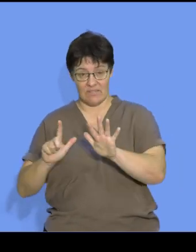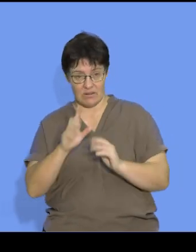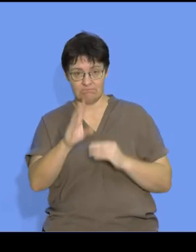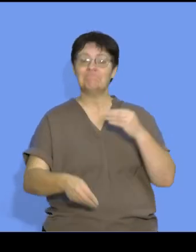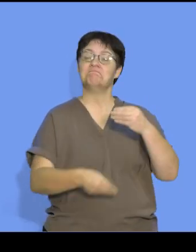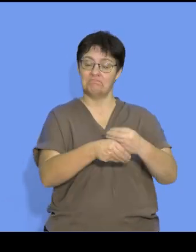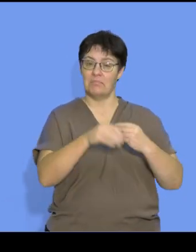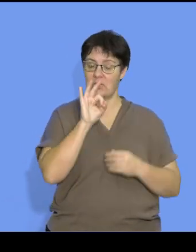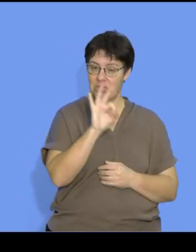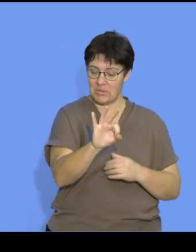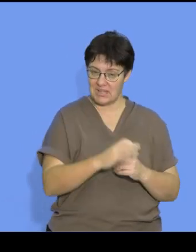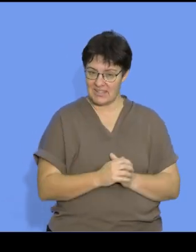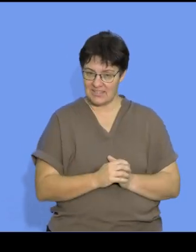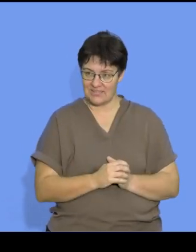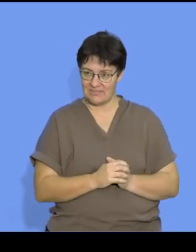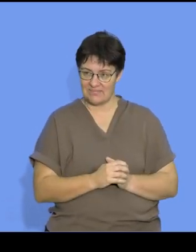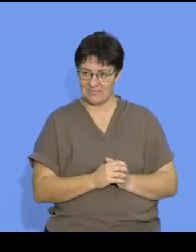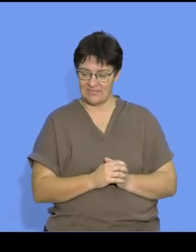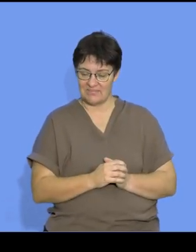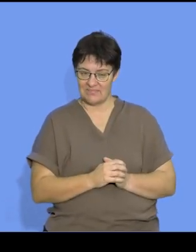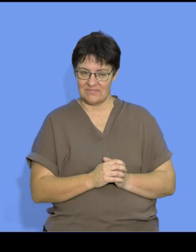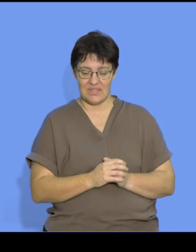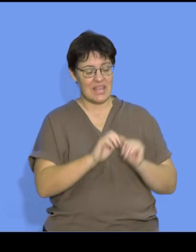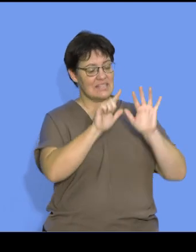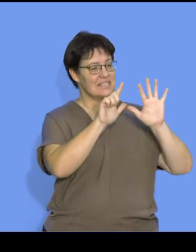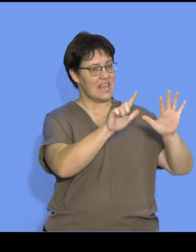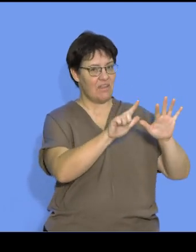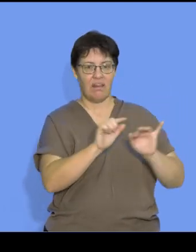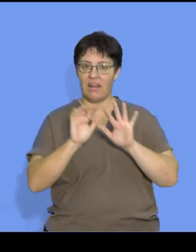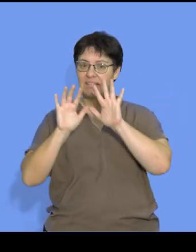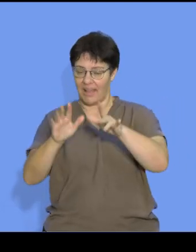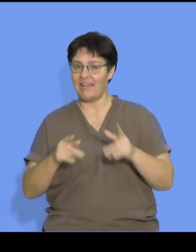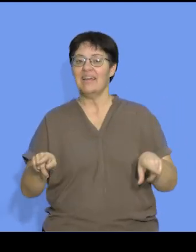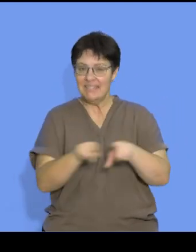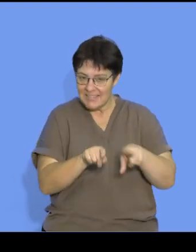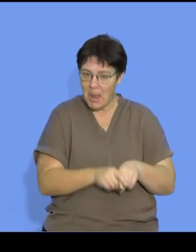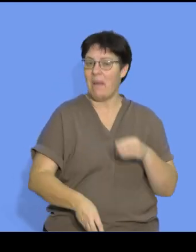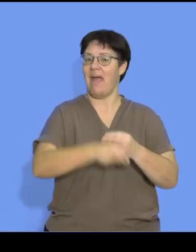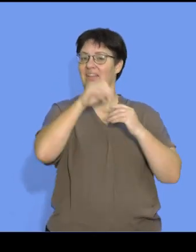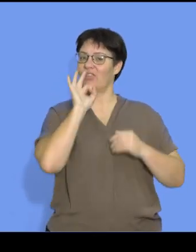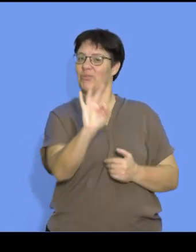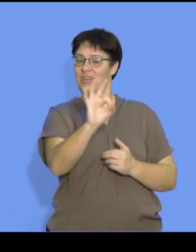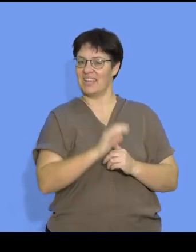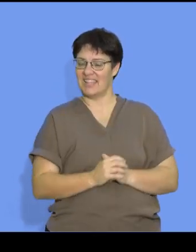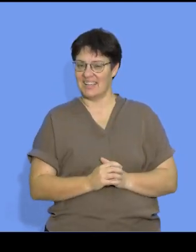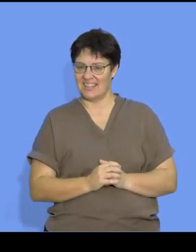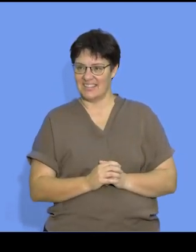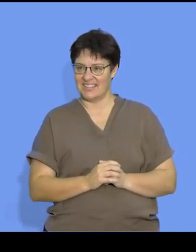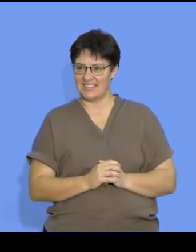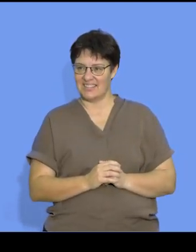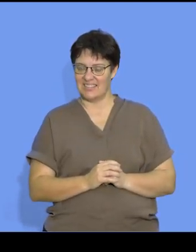7, I added 3. And look, again, between 7 and 10, I added